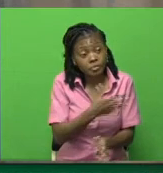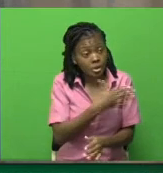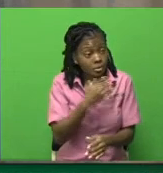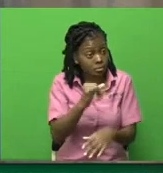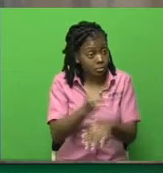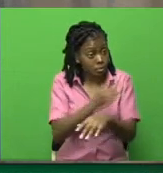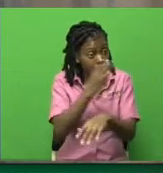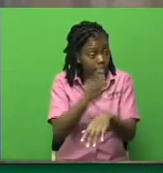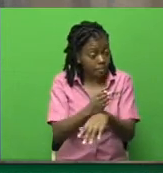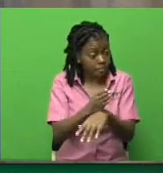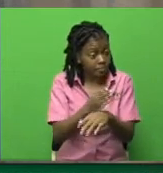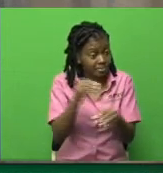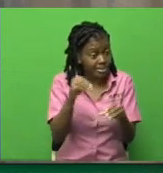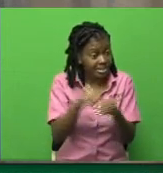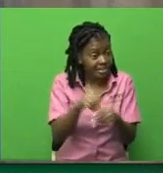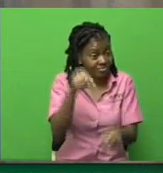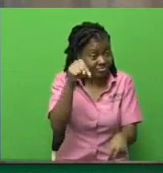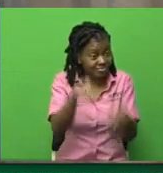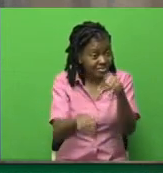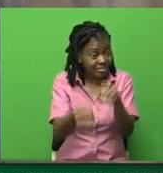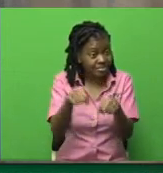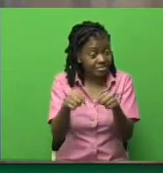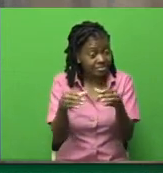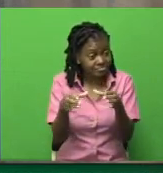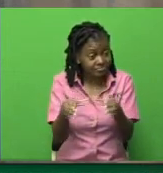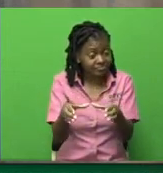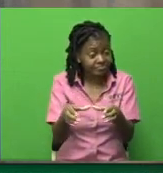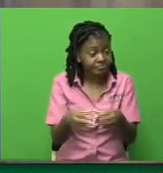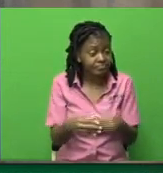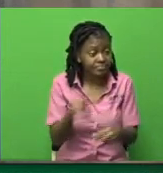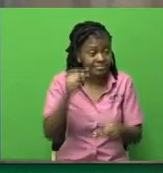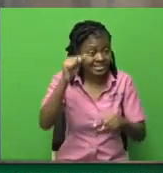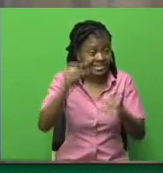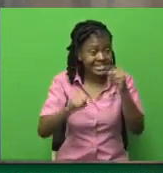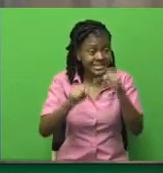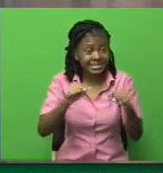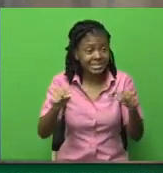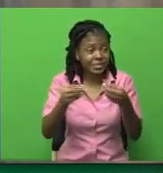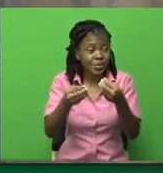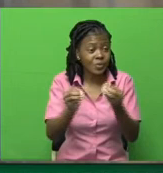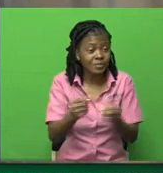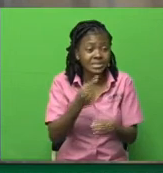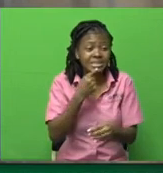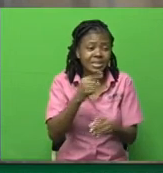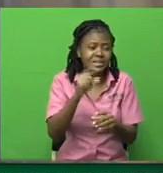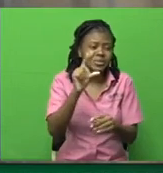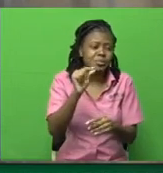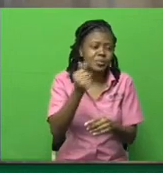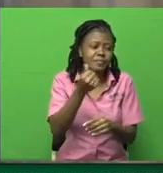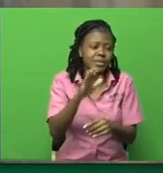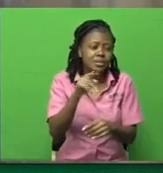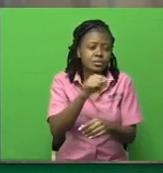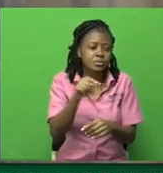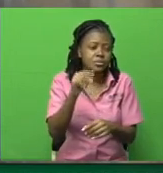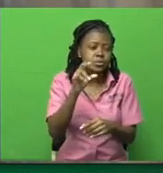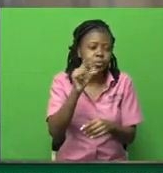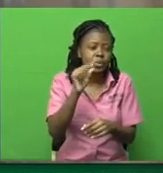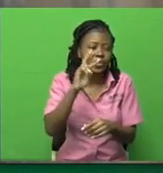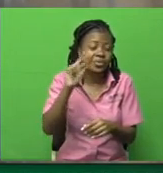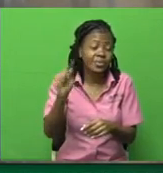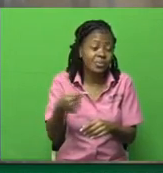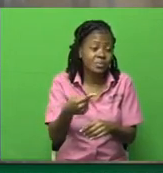sector CSO data in quarter 3 2015 we are told that there were 22 000